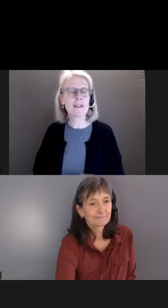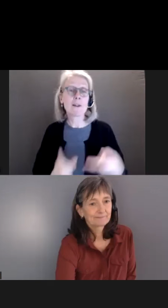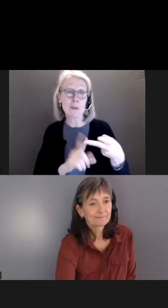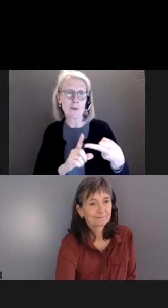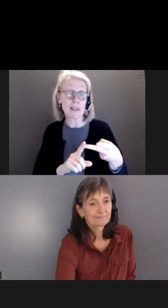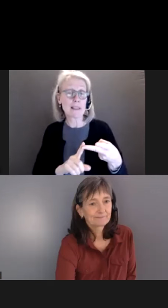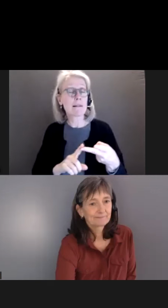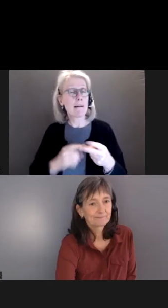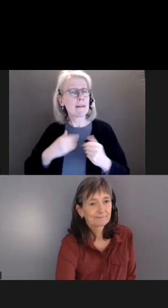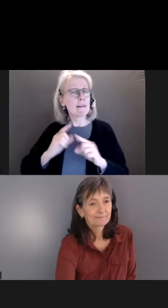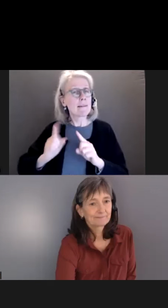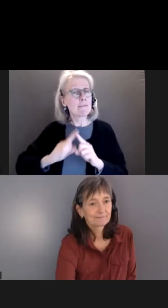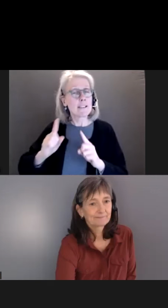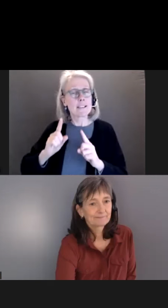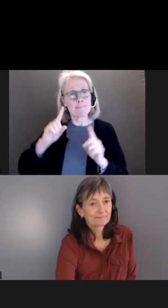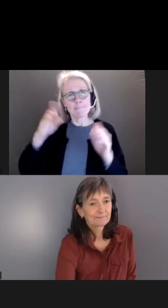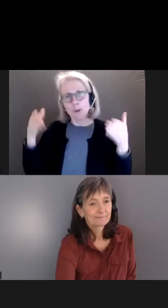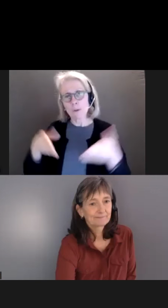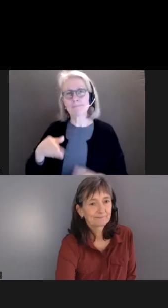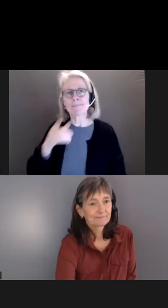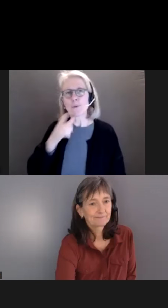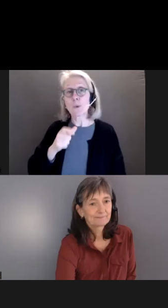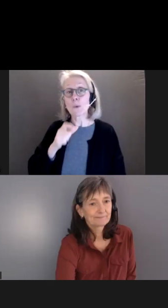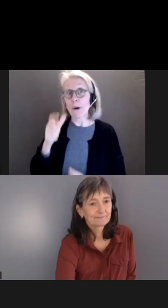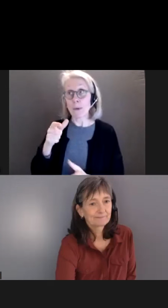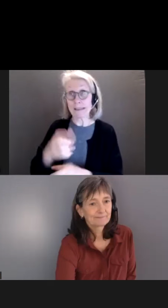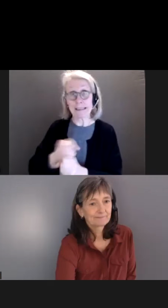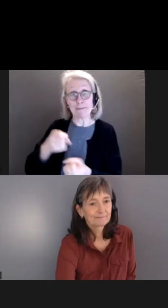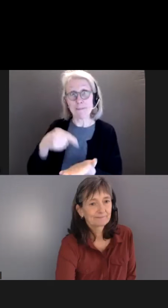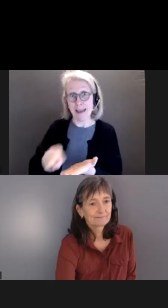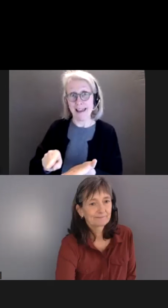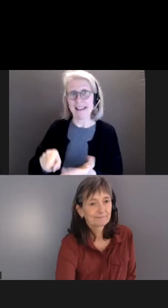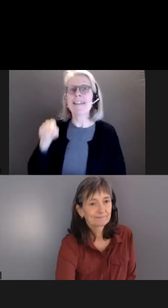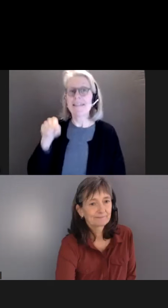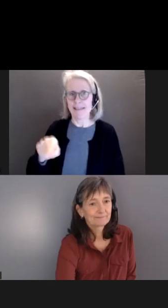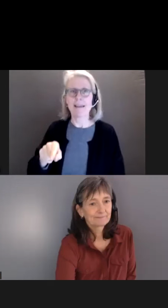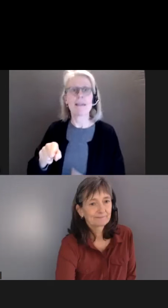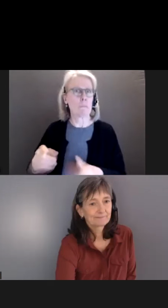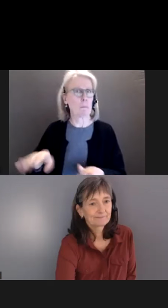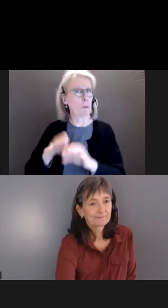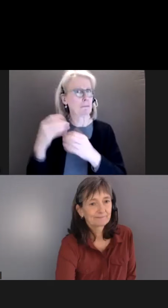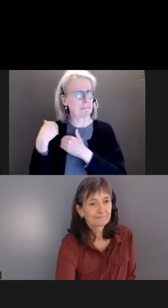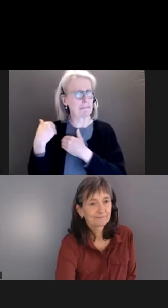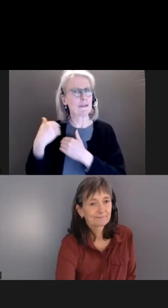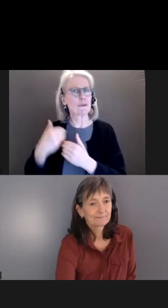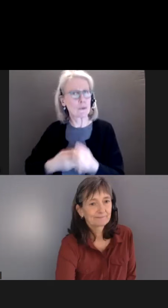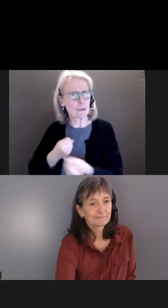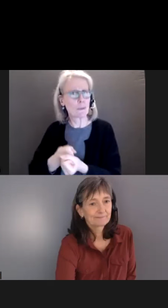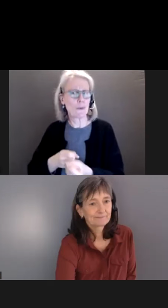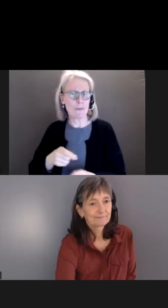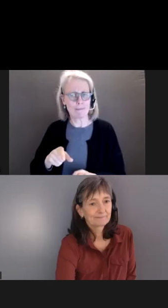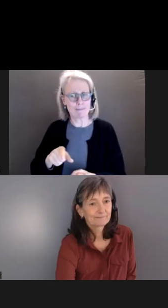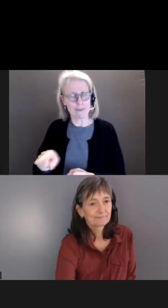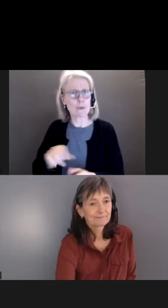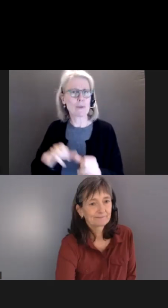interventions that support unpaid caregivers, given the critical role that they play in supporting older Canadians to age in their own homes and ensuring the